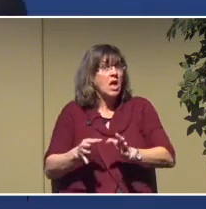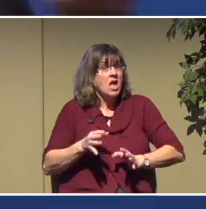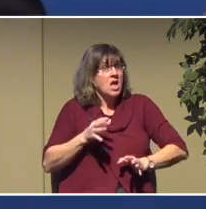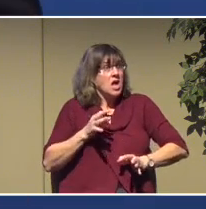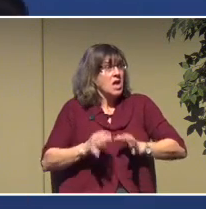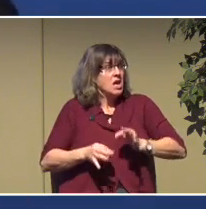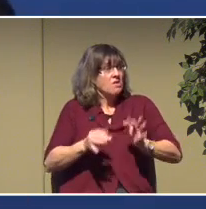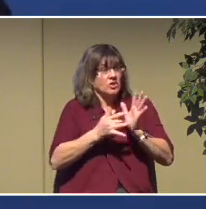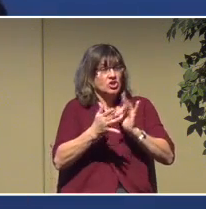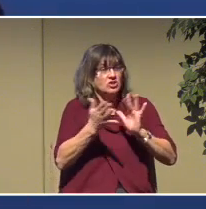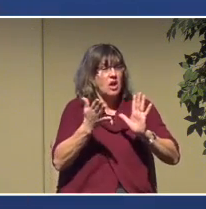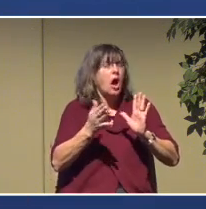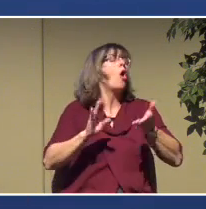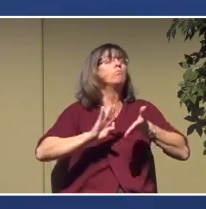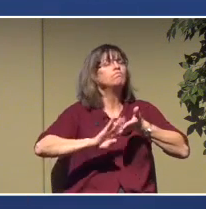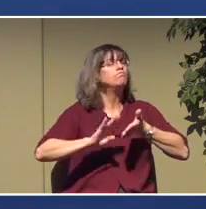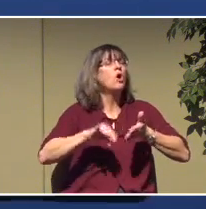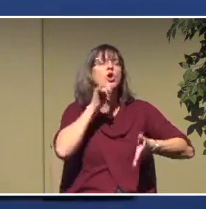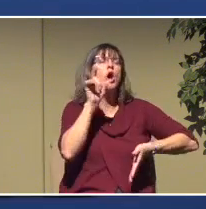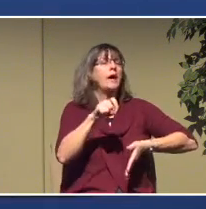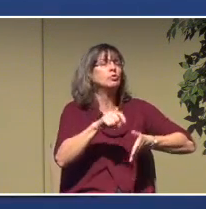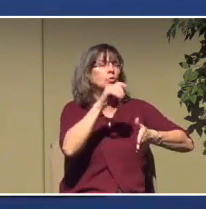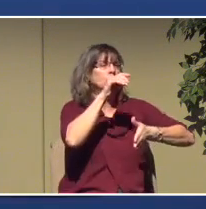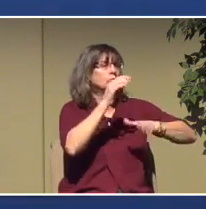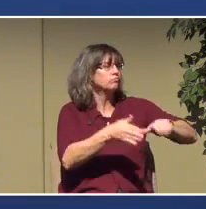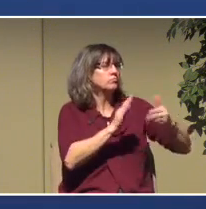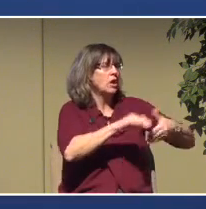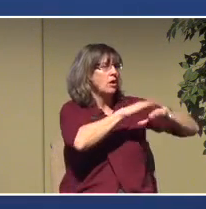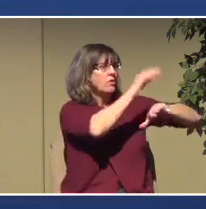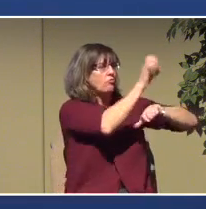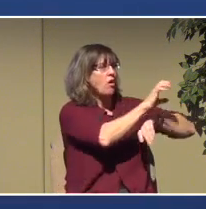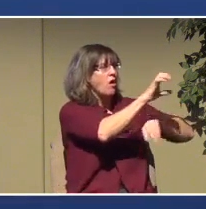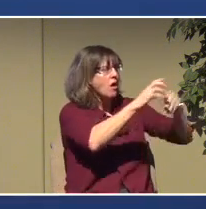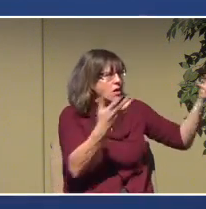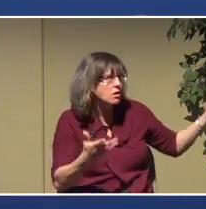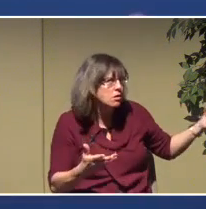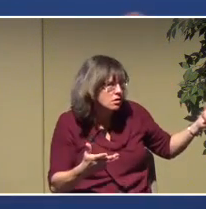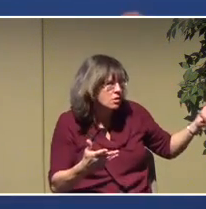No salvation for us and for this broken world.